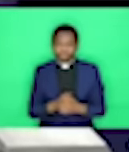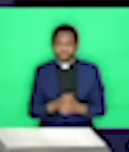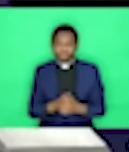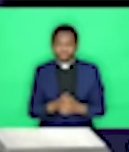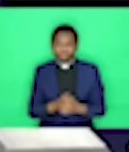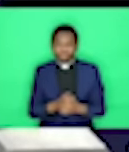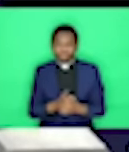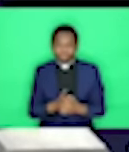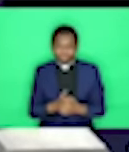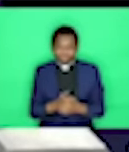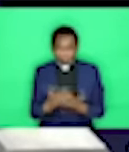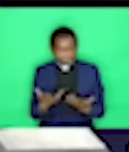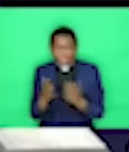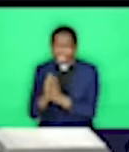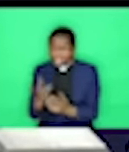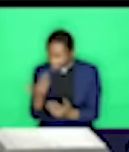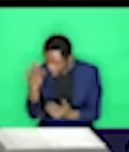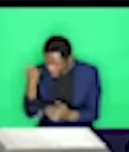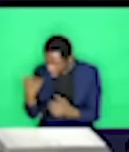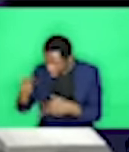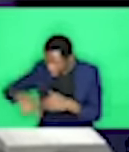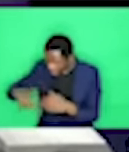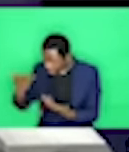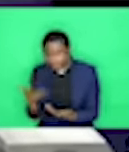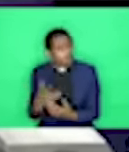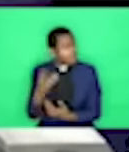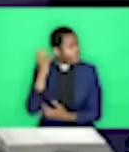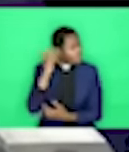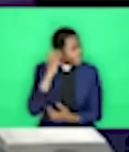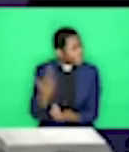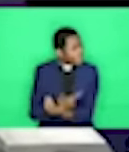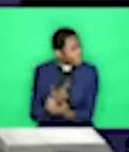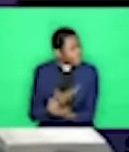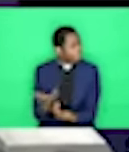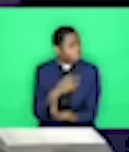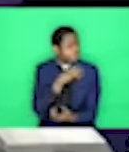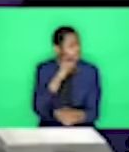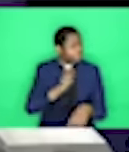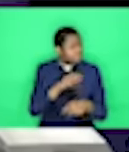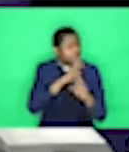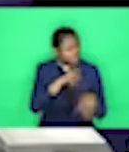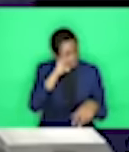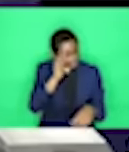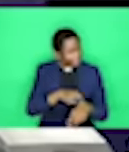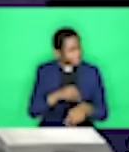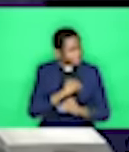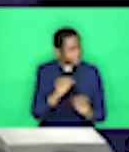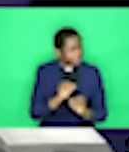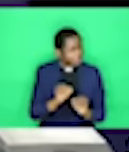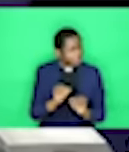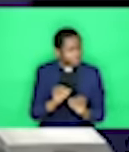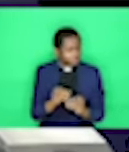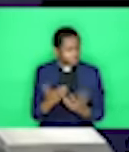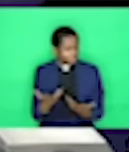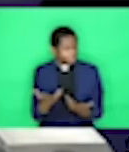ene ye busa say oh na dan for fe na oba no say oh Ghana dia minim say mo dia ka se mbe se sedu ba akwa age donko no say